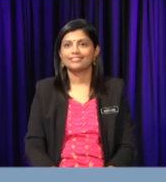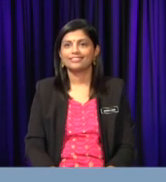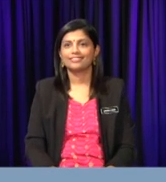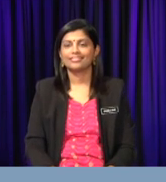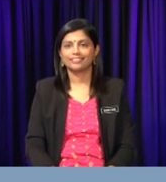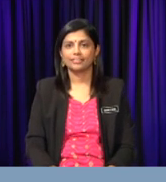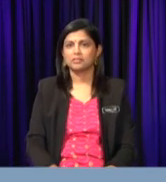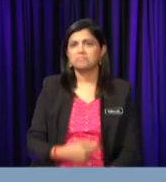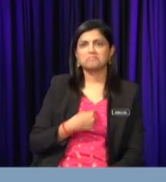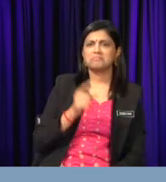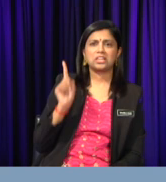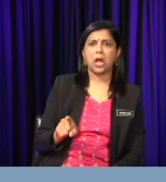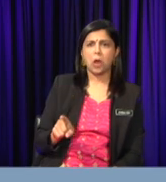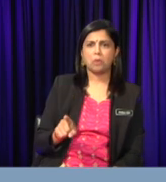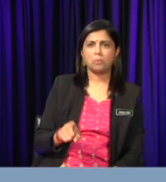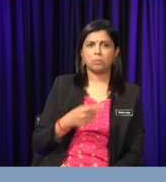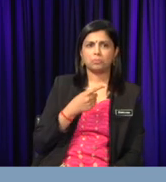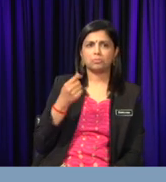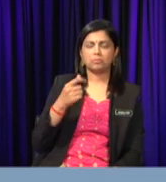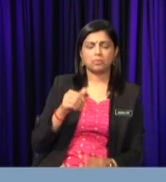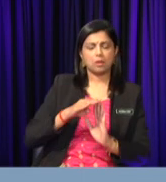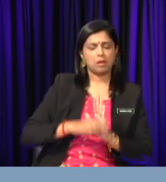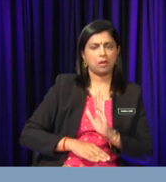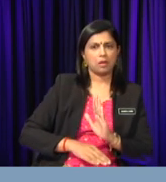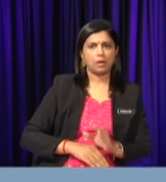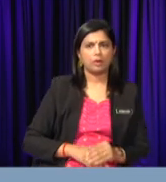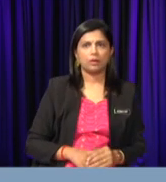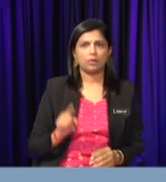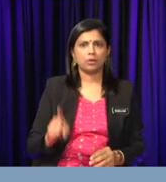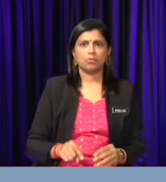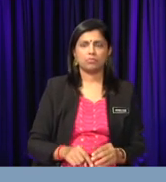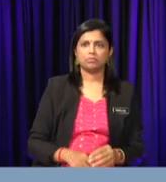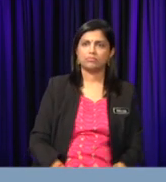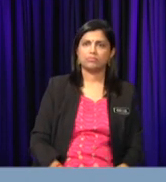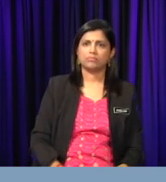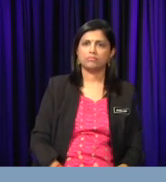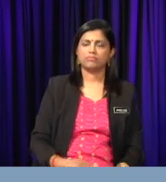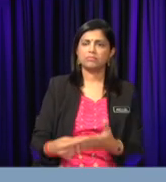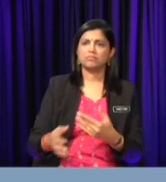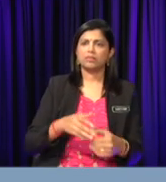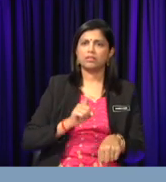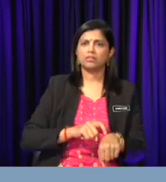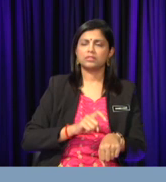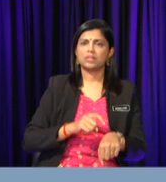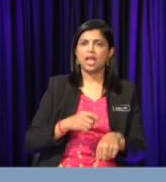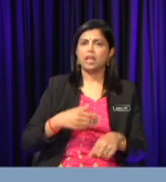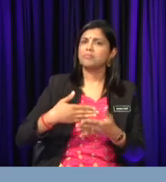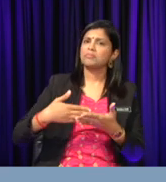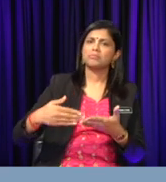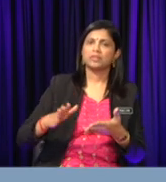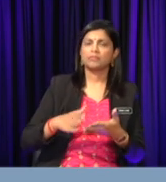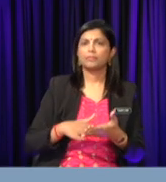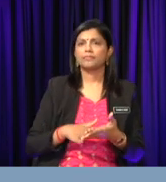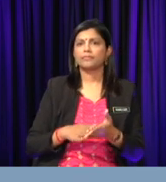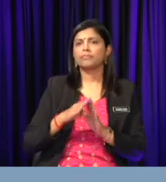cheap because, like, I don't mind, like, you know, spending my time. But then if it is